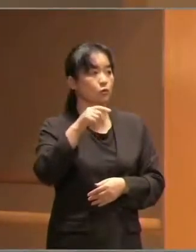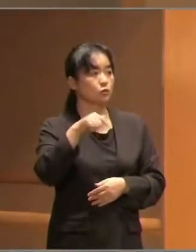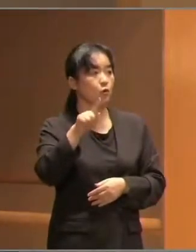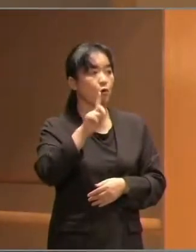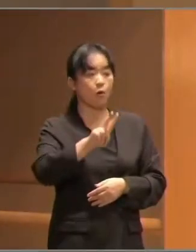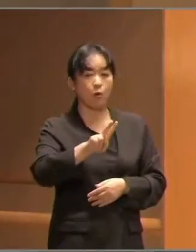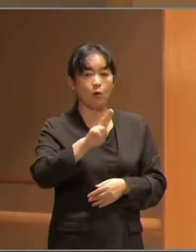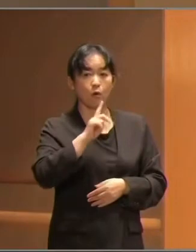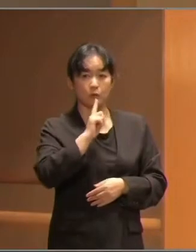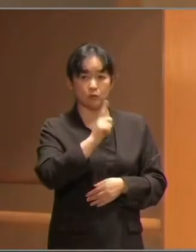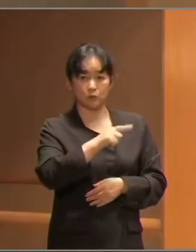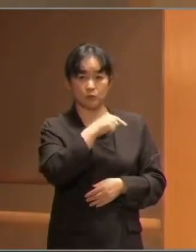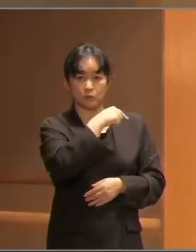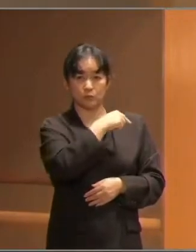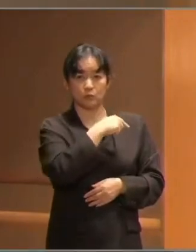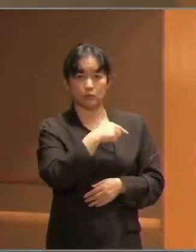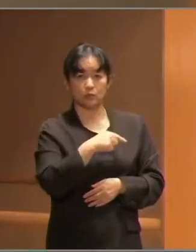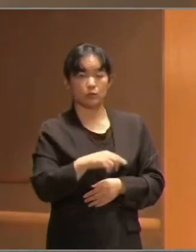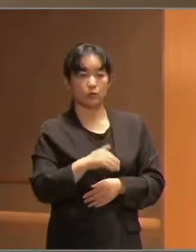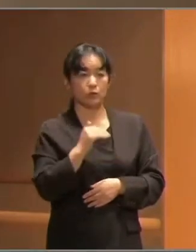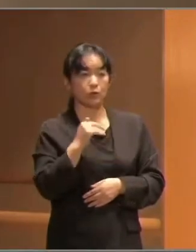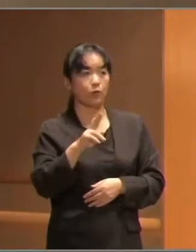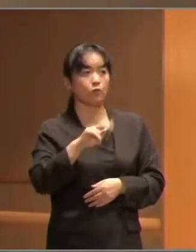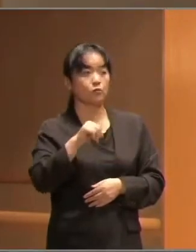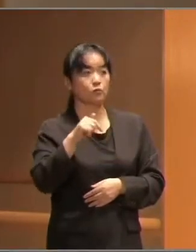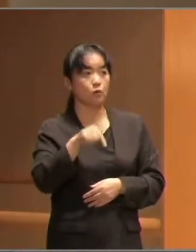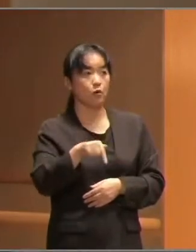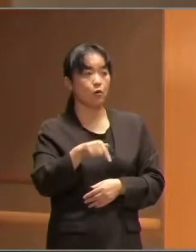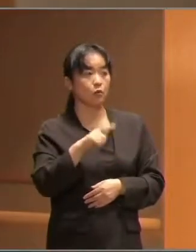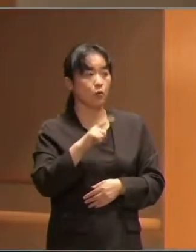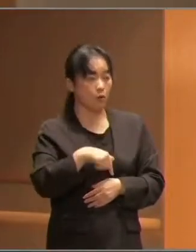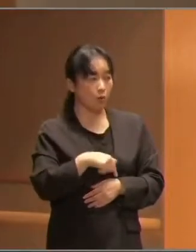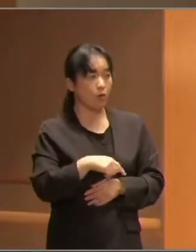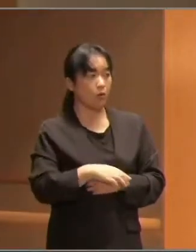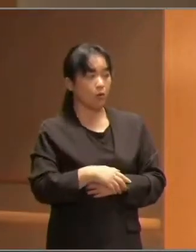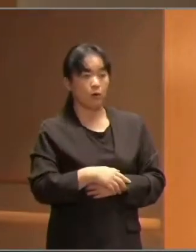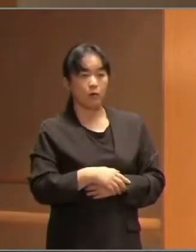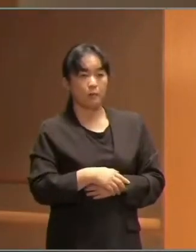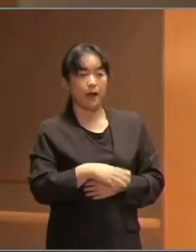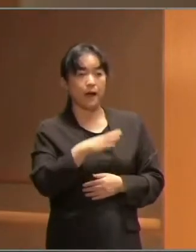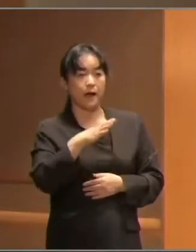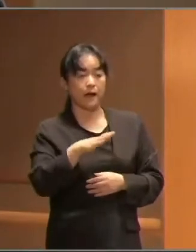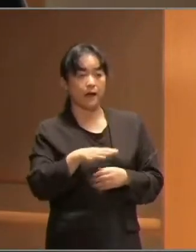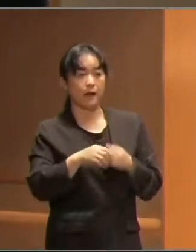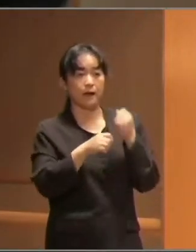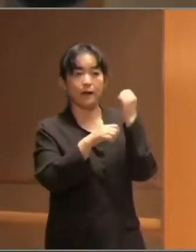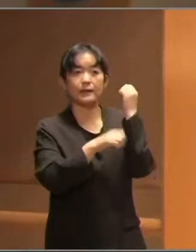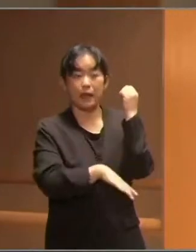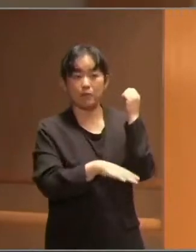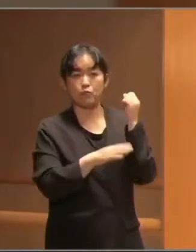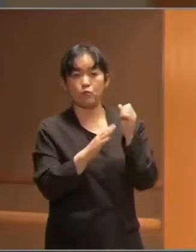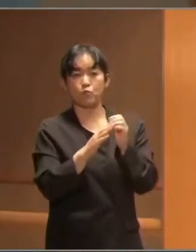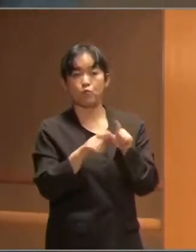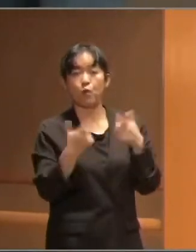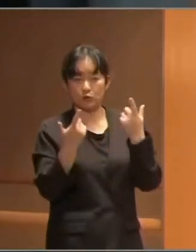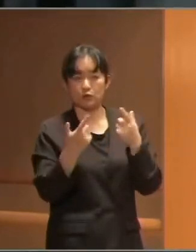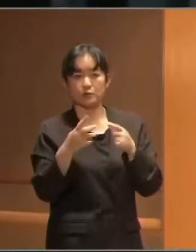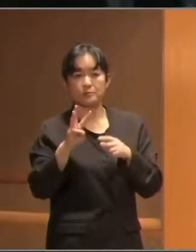branch of mulberry, kozo in Japanese, and as you can see here,